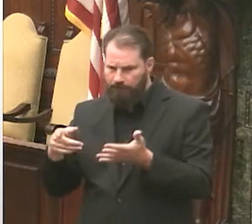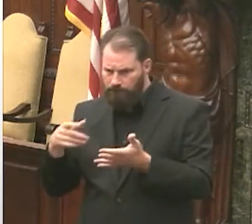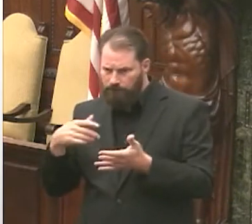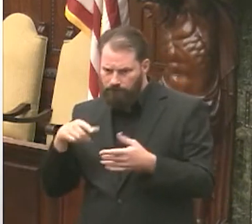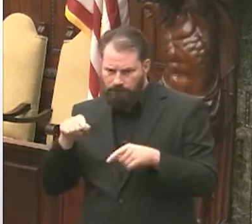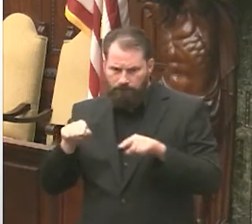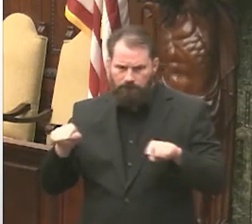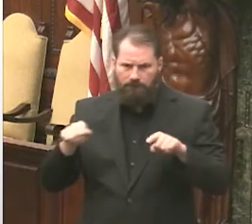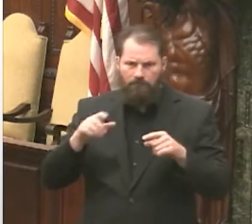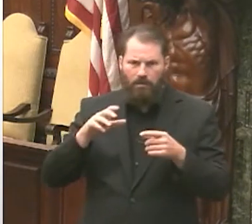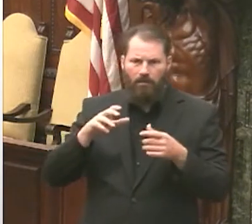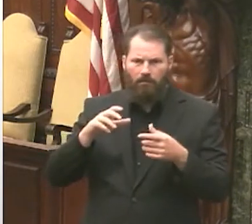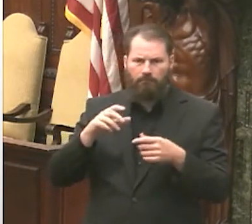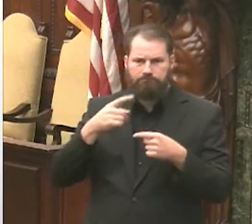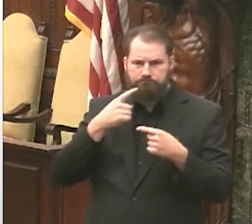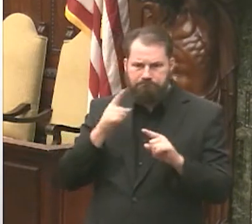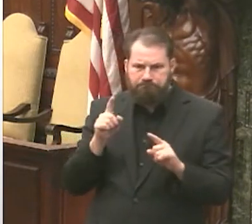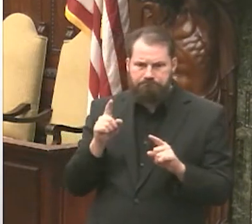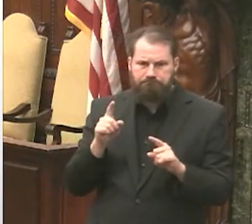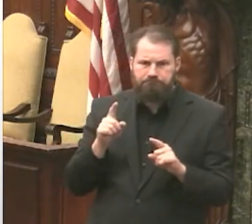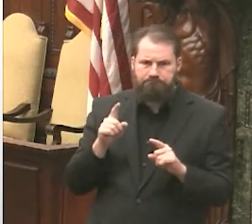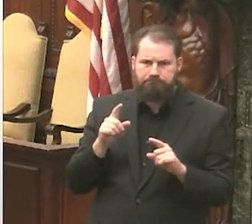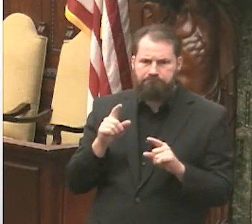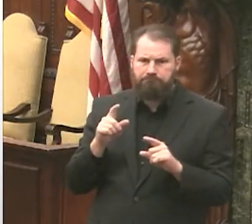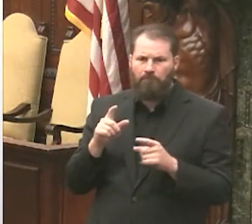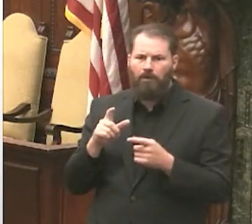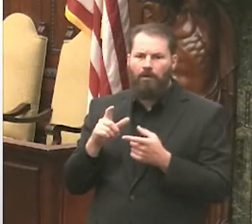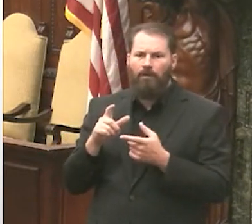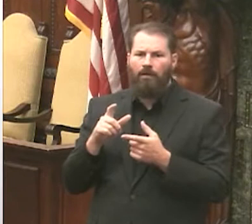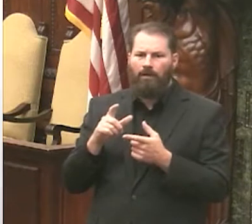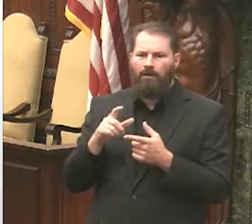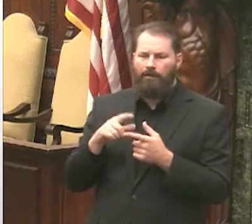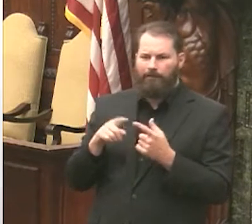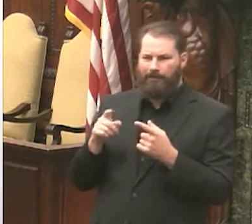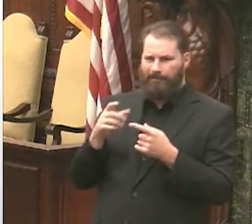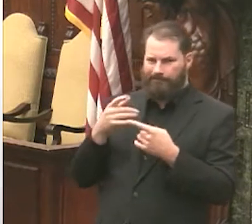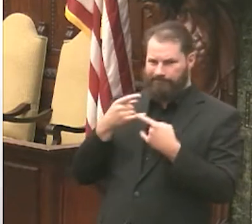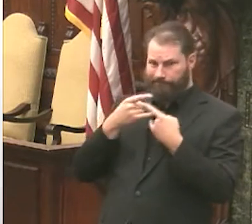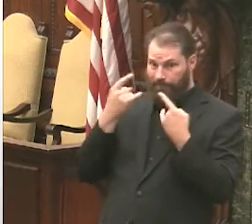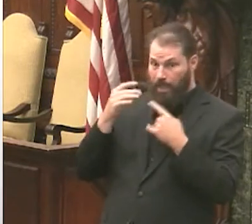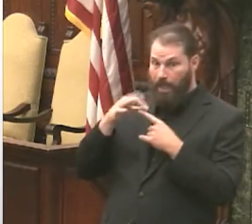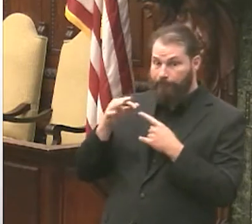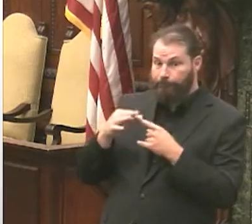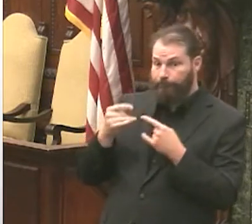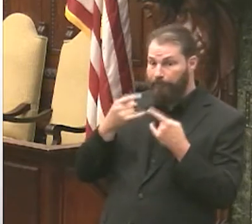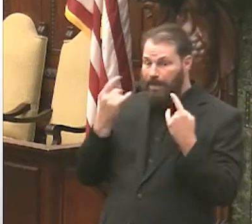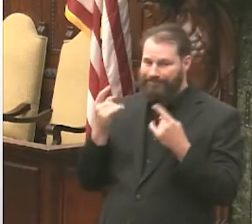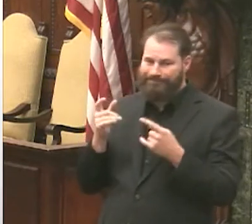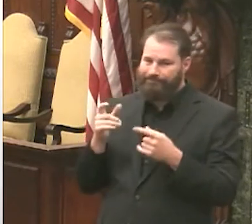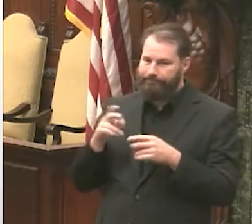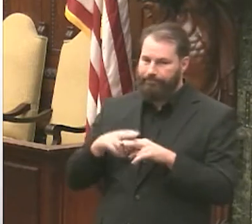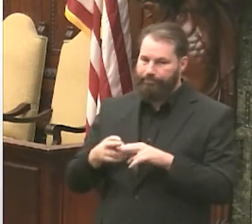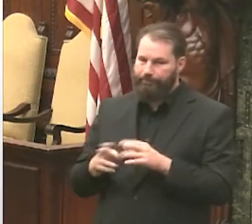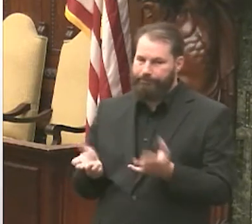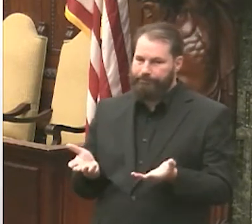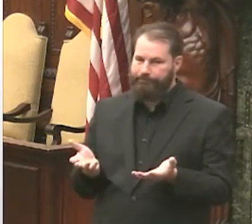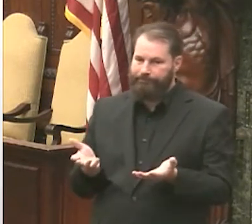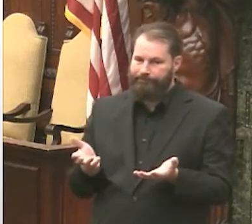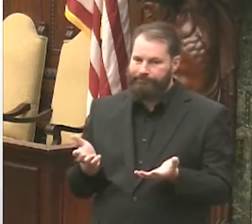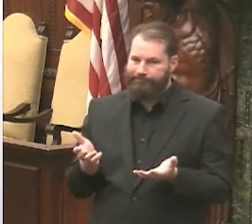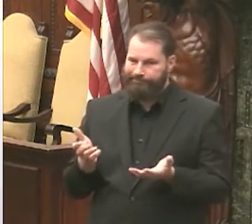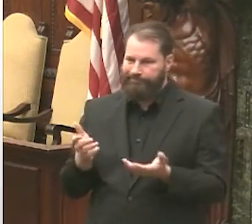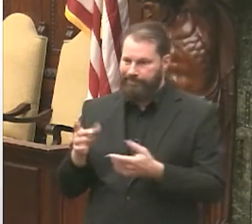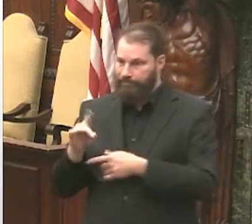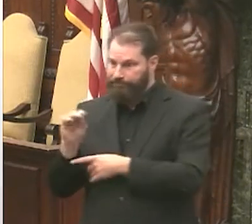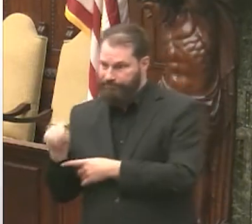couple of weeks. And our observations has gone from in the 90% range to 80% and now 76%. Now that may just be random